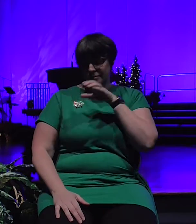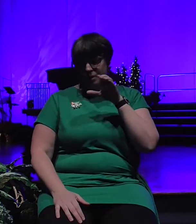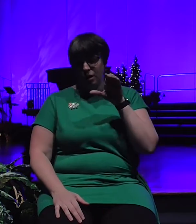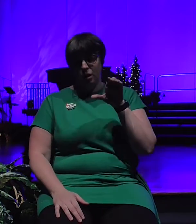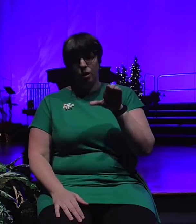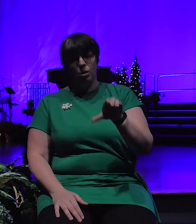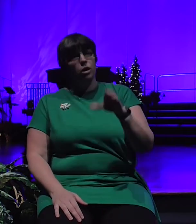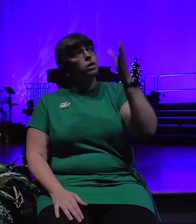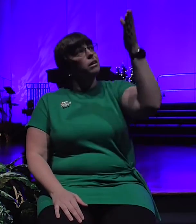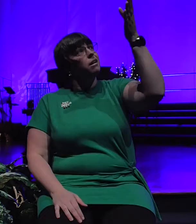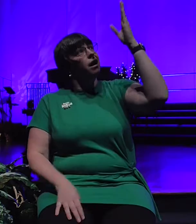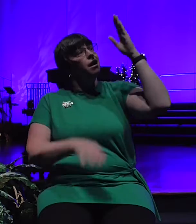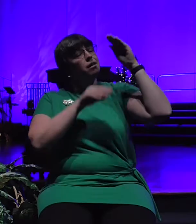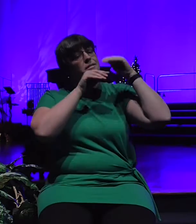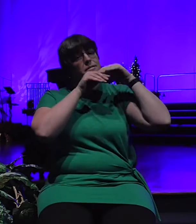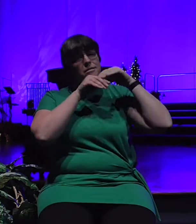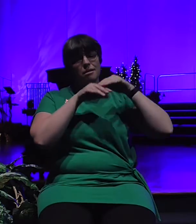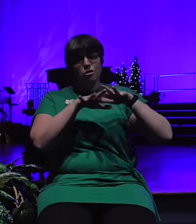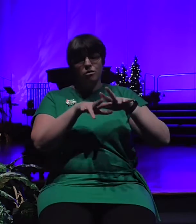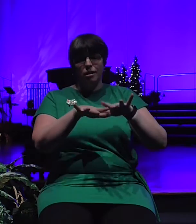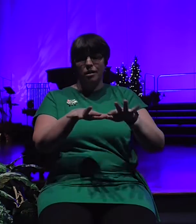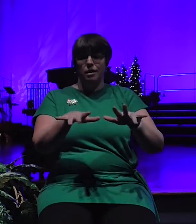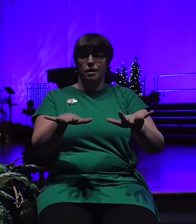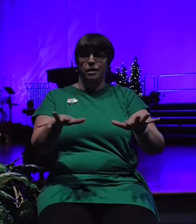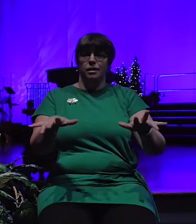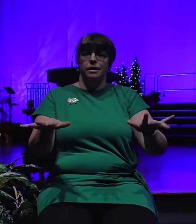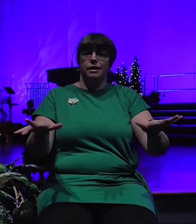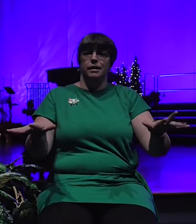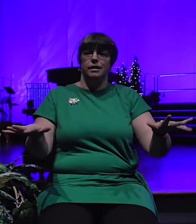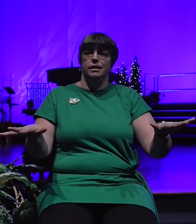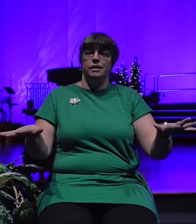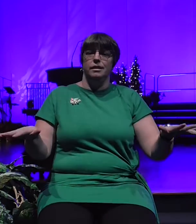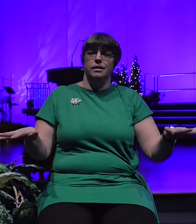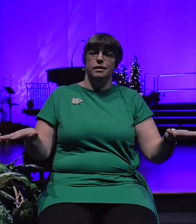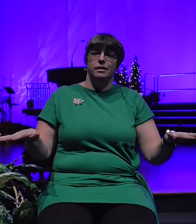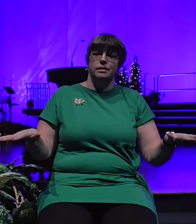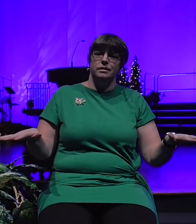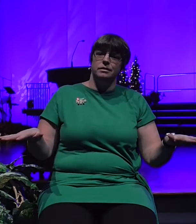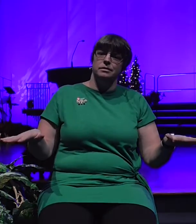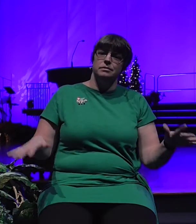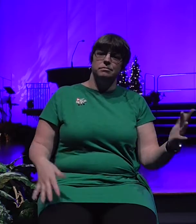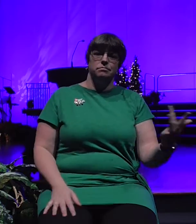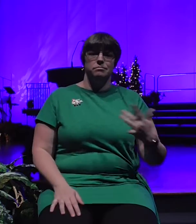the mighty power and the grace.